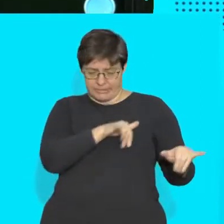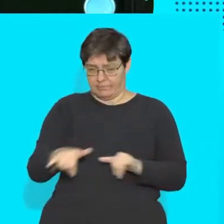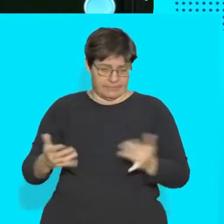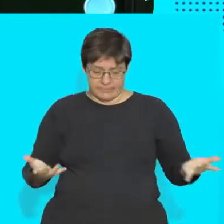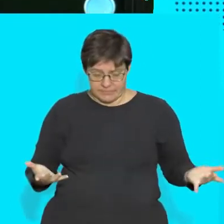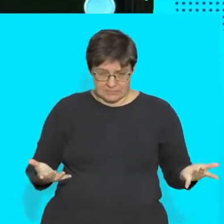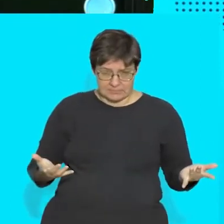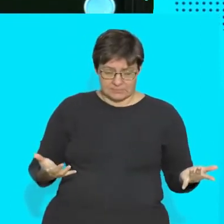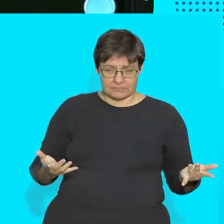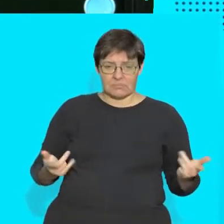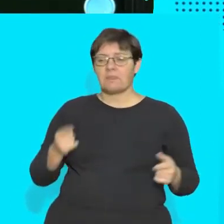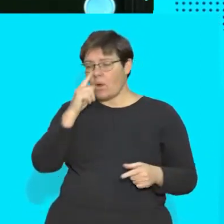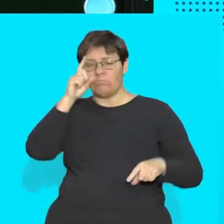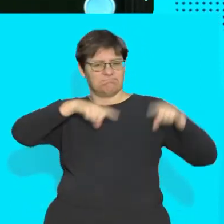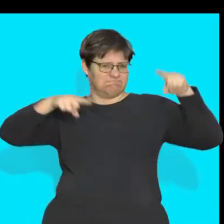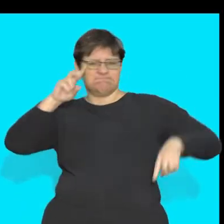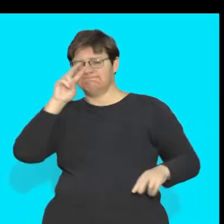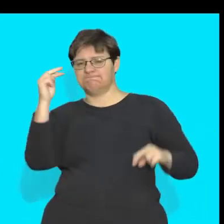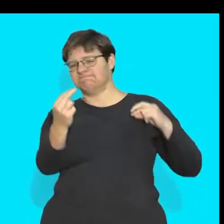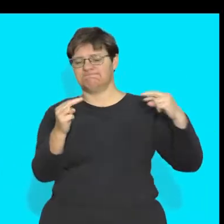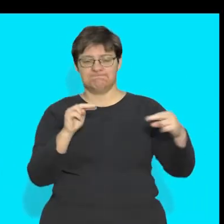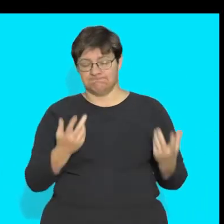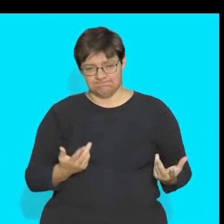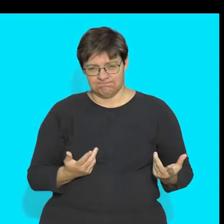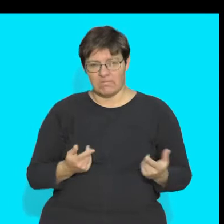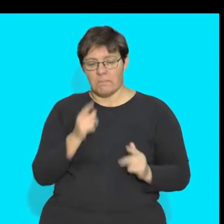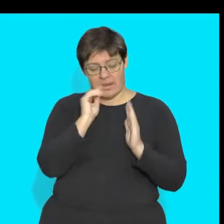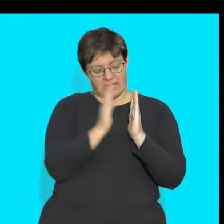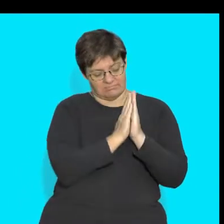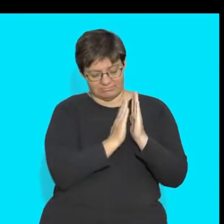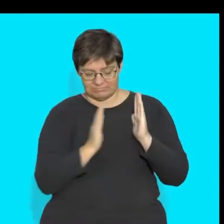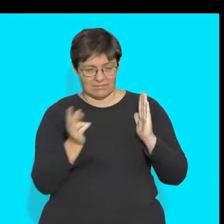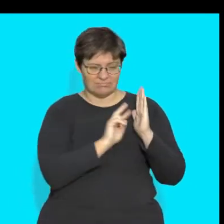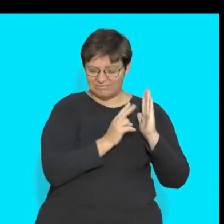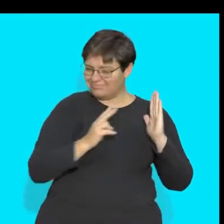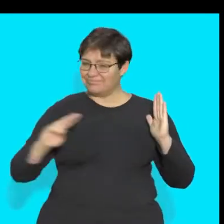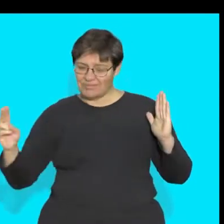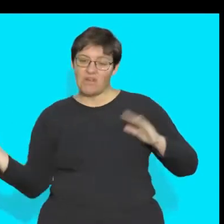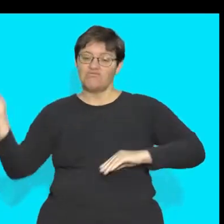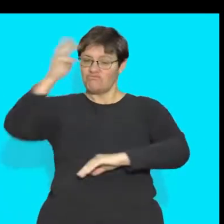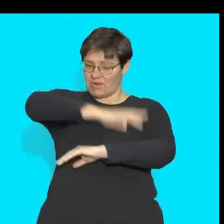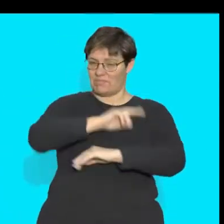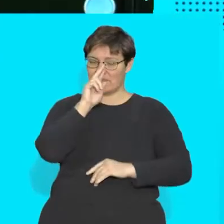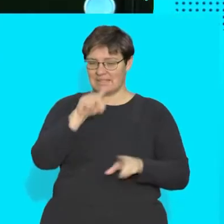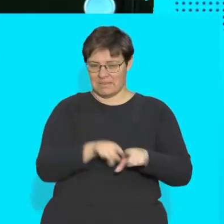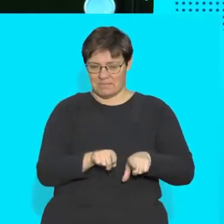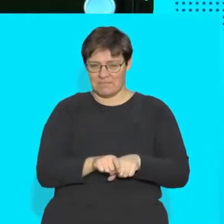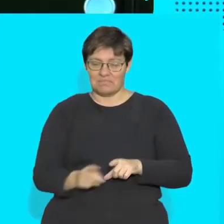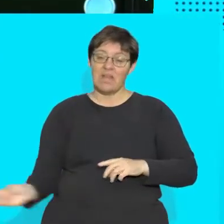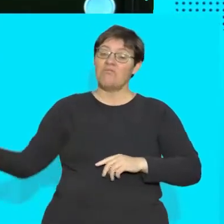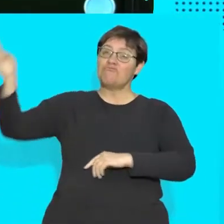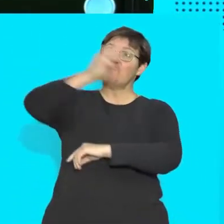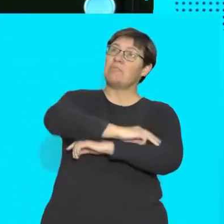same, and we all see it differently. But this is the spectrum we see when we see a rainbow. Okay, so when we see a rainbow